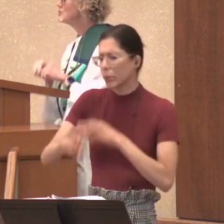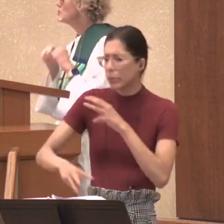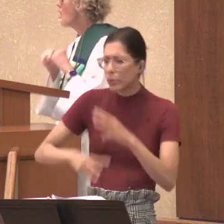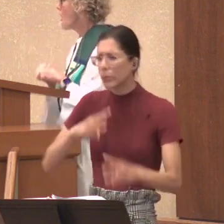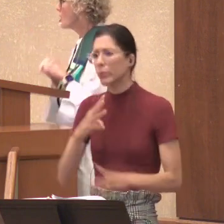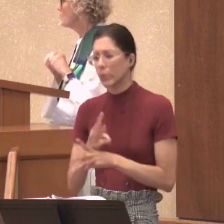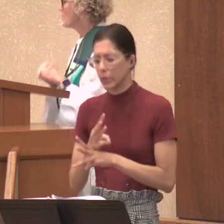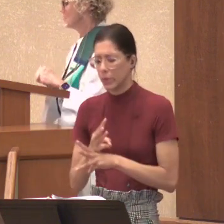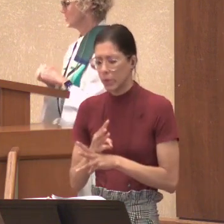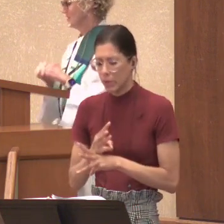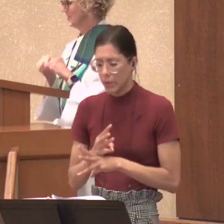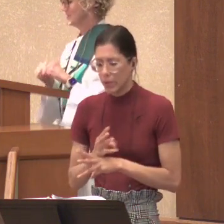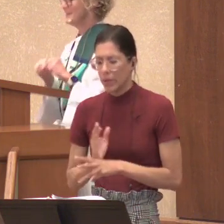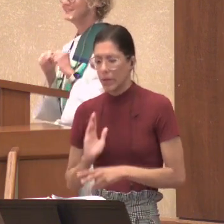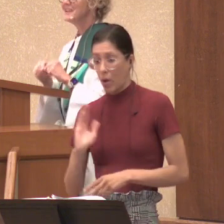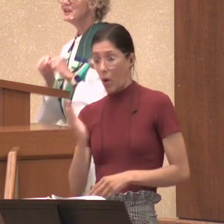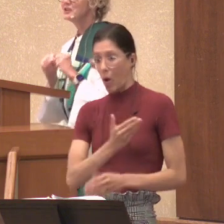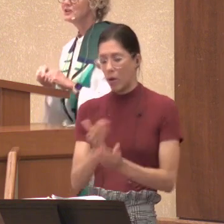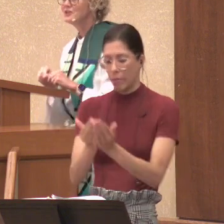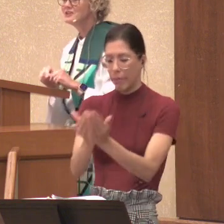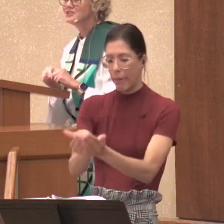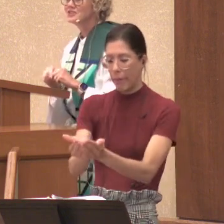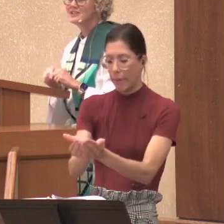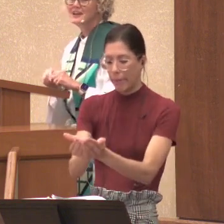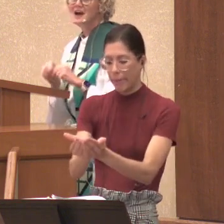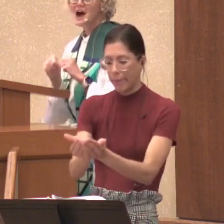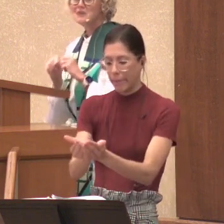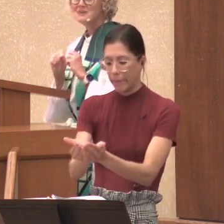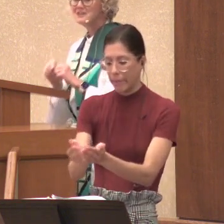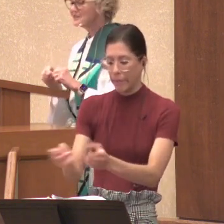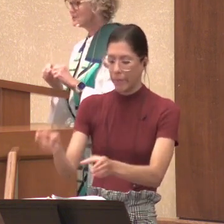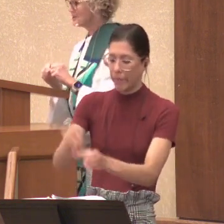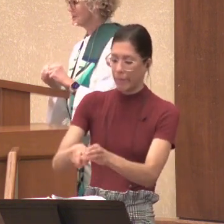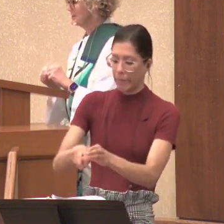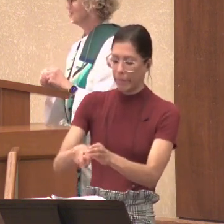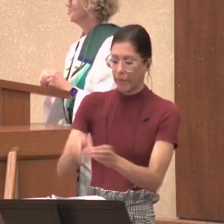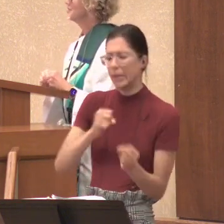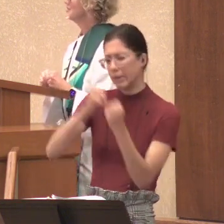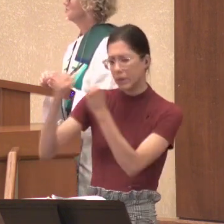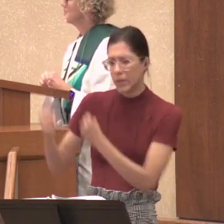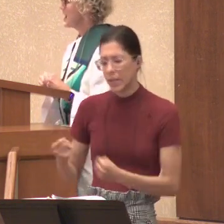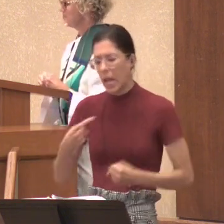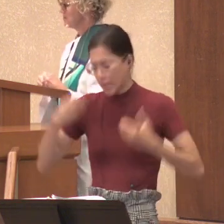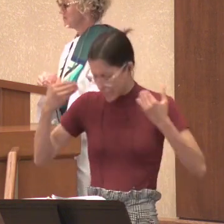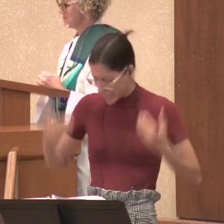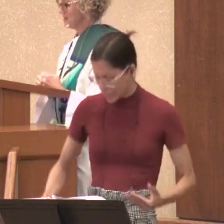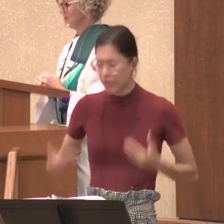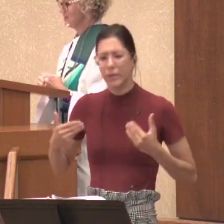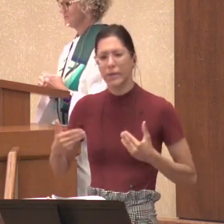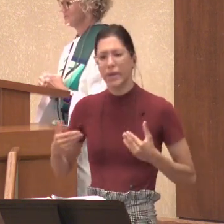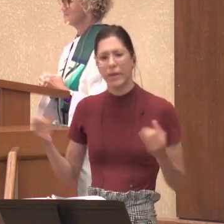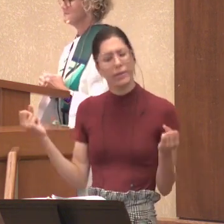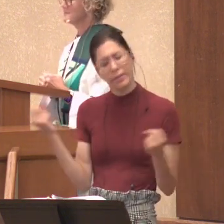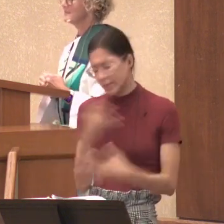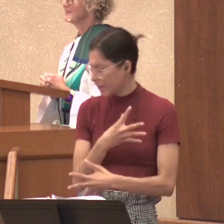gets into our boat saying, "Take courage, I'm here, do not be